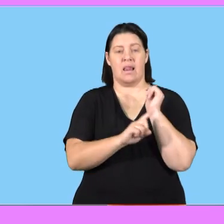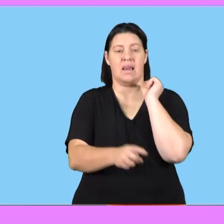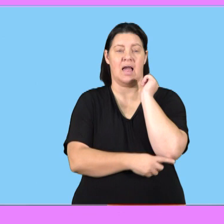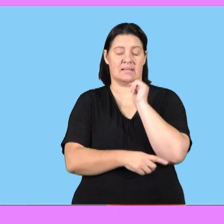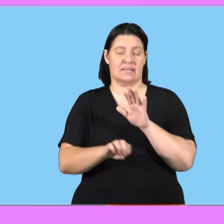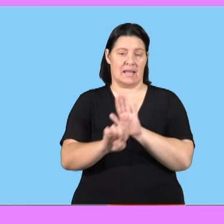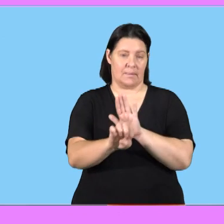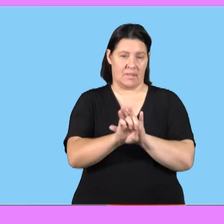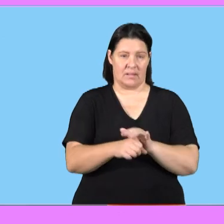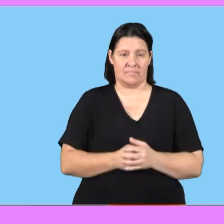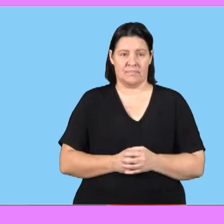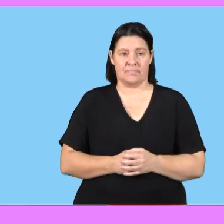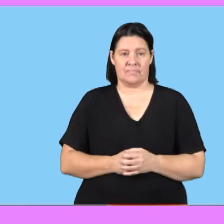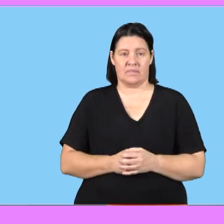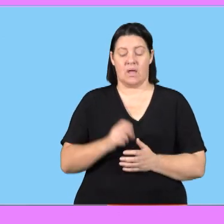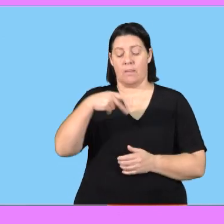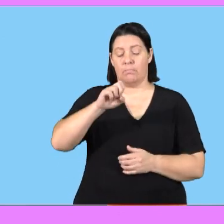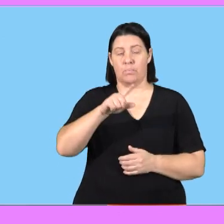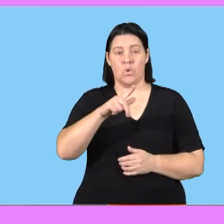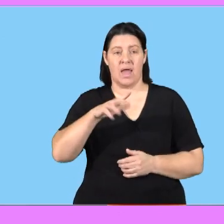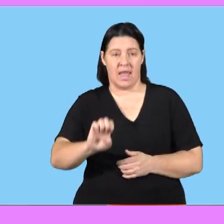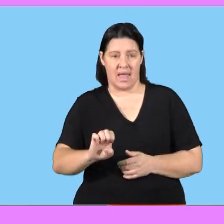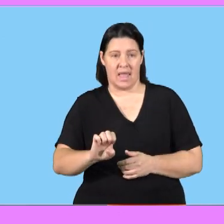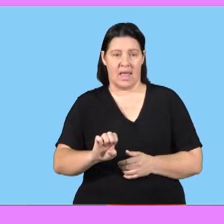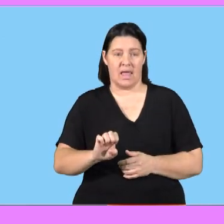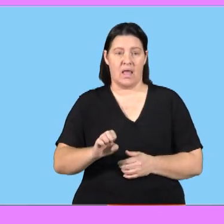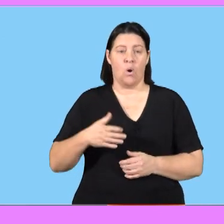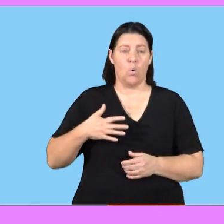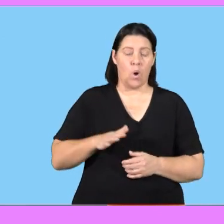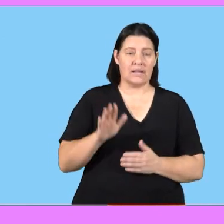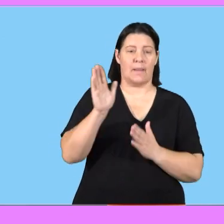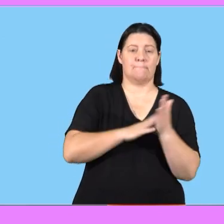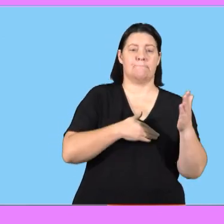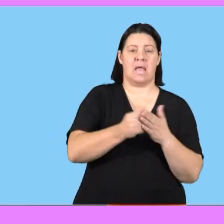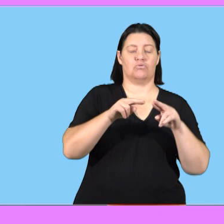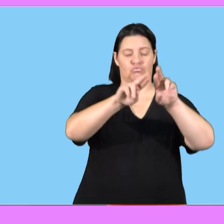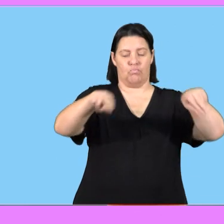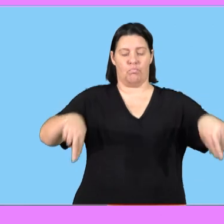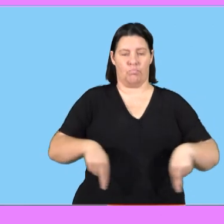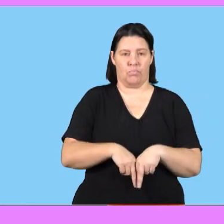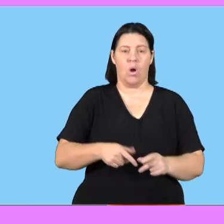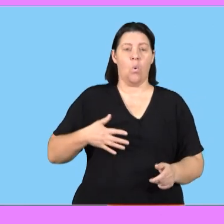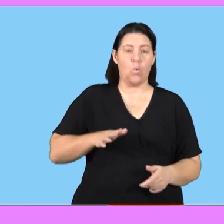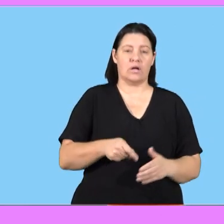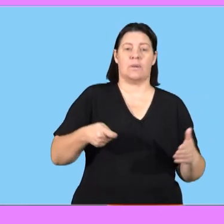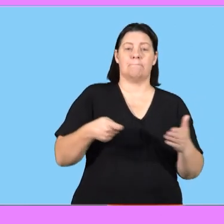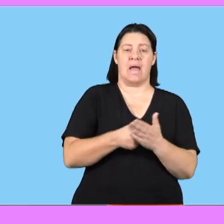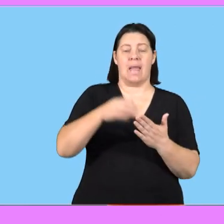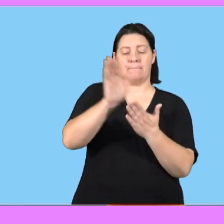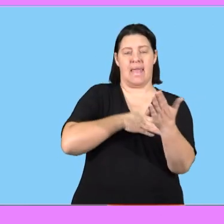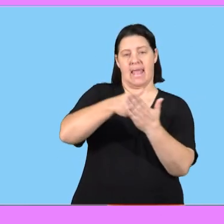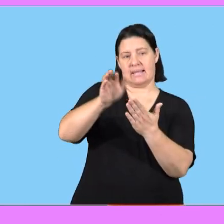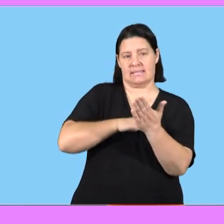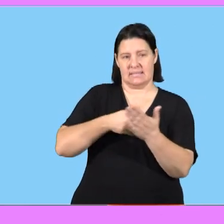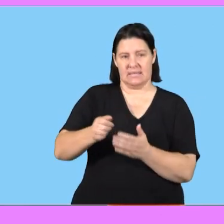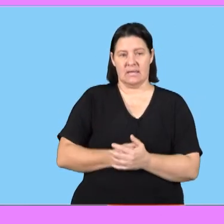last example. The last example that we are having, Pule wanted to paint her room. She wanted to buy